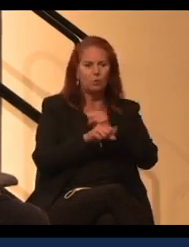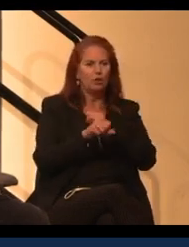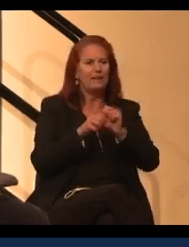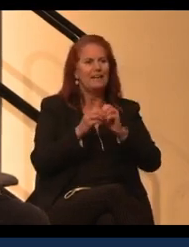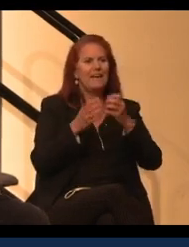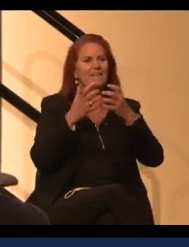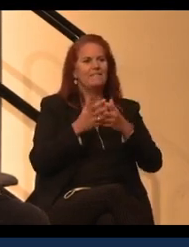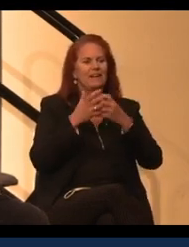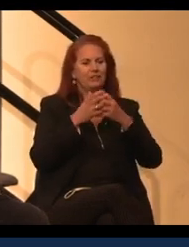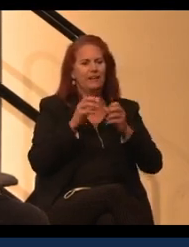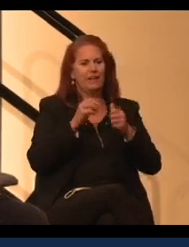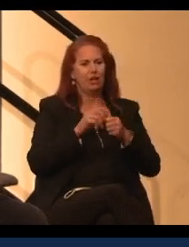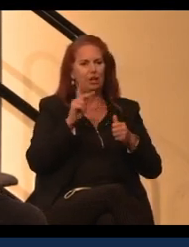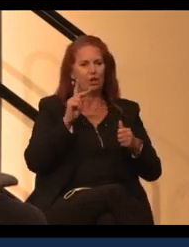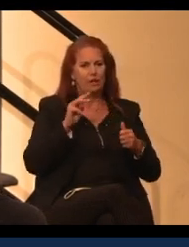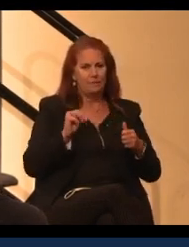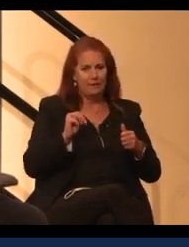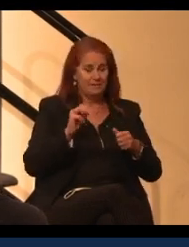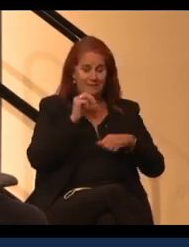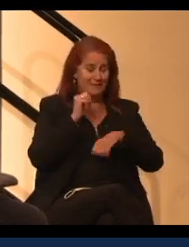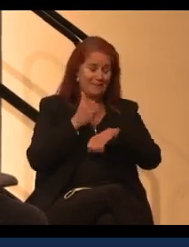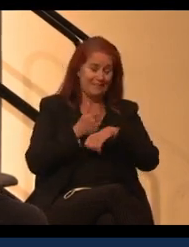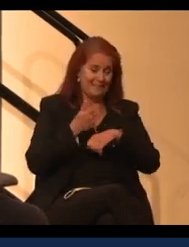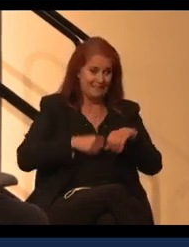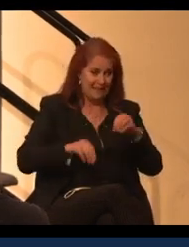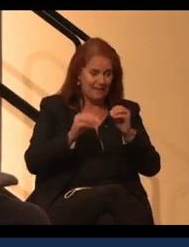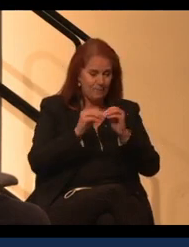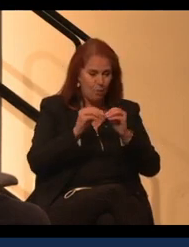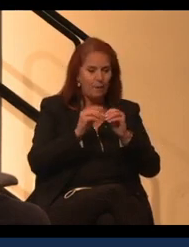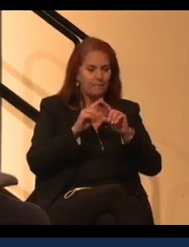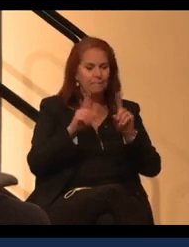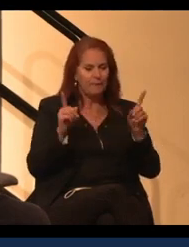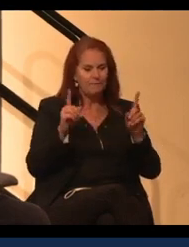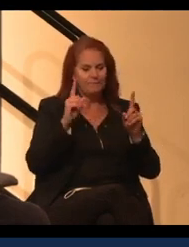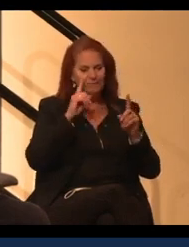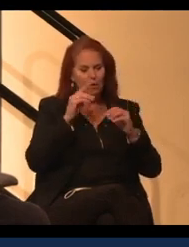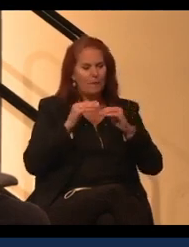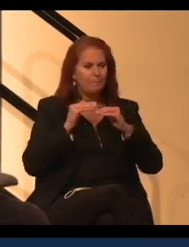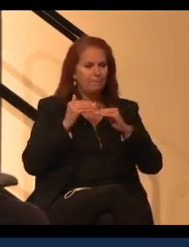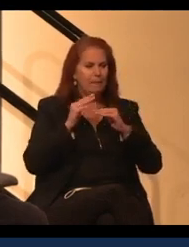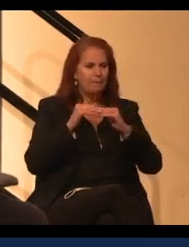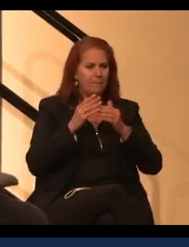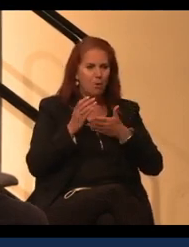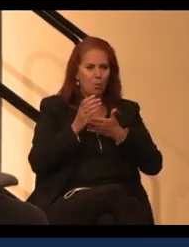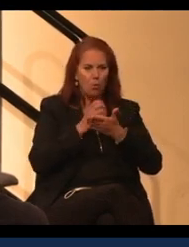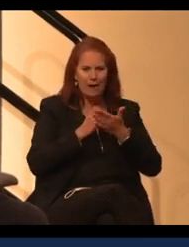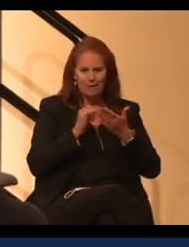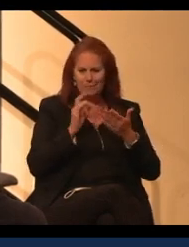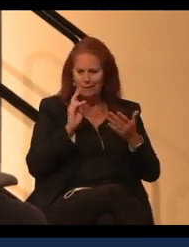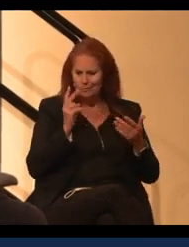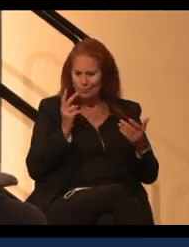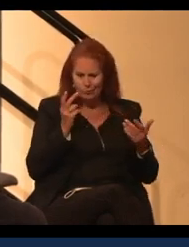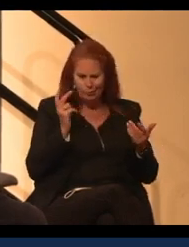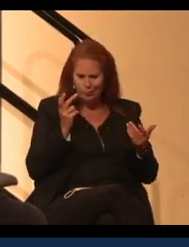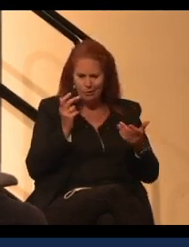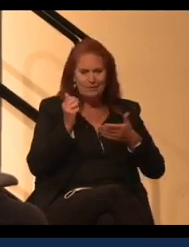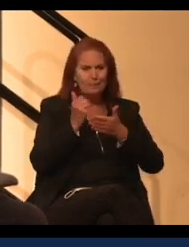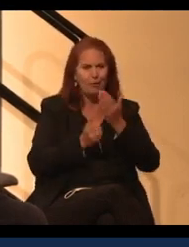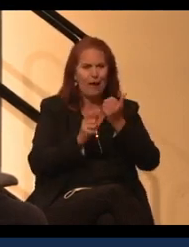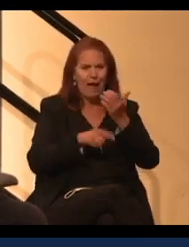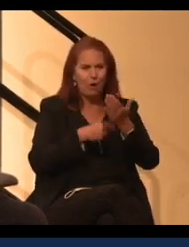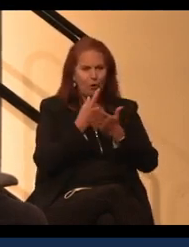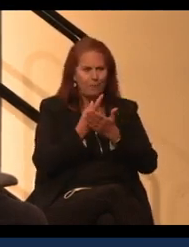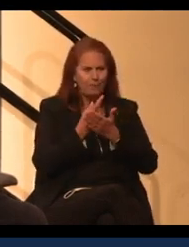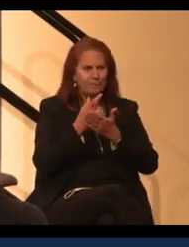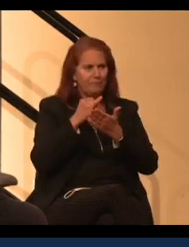factory over in Kearny Mesa, of course doesn't exist anymore, for minimum wage, and at the time was like $2 or $3 an hour.